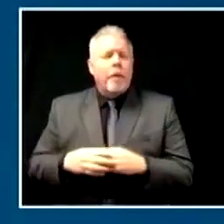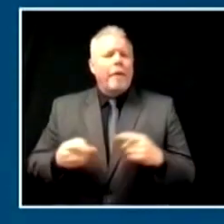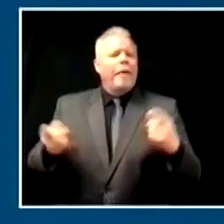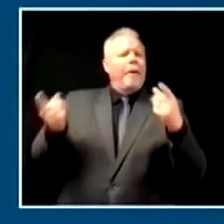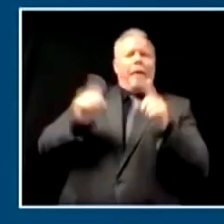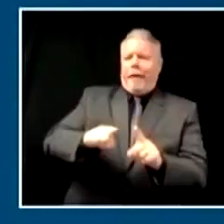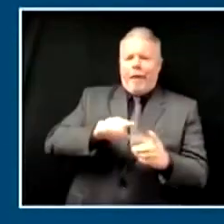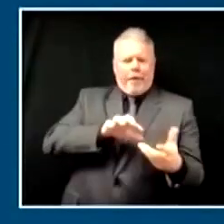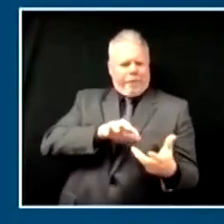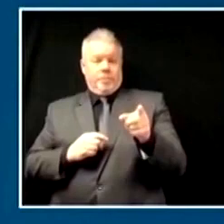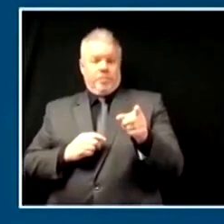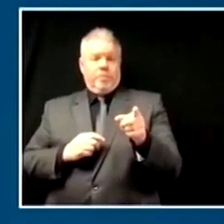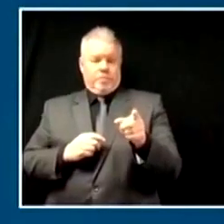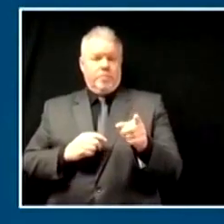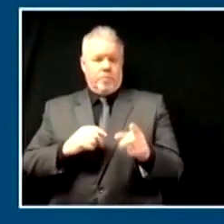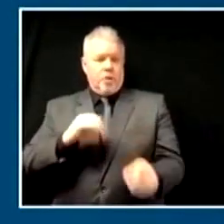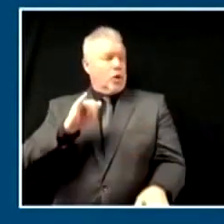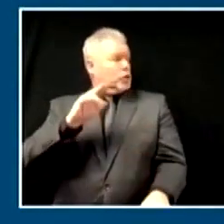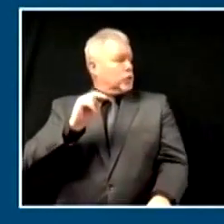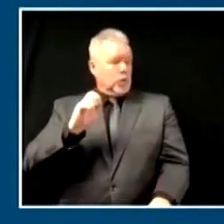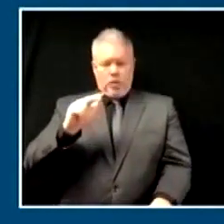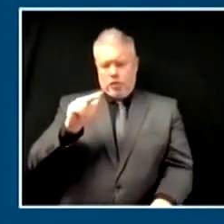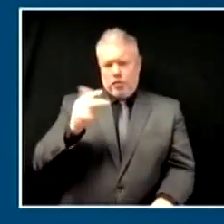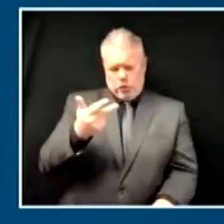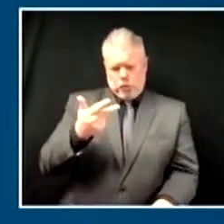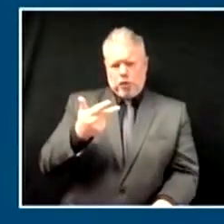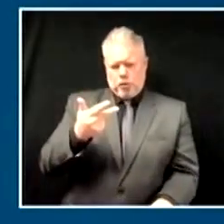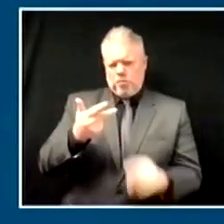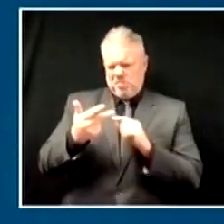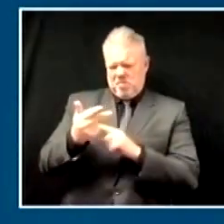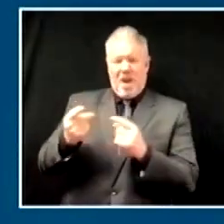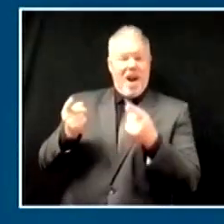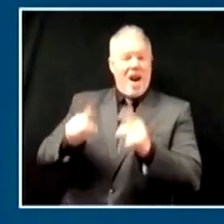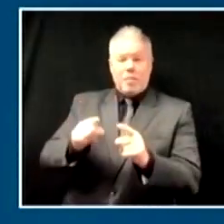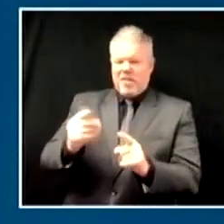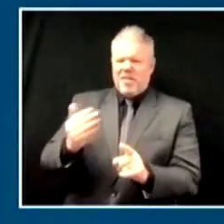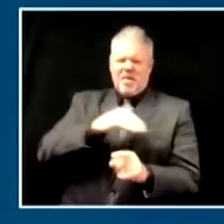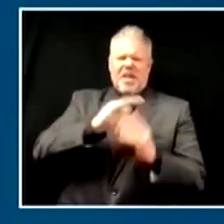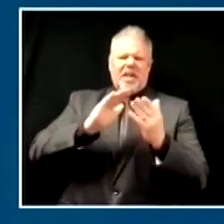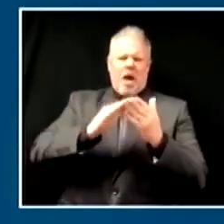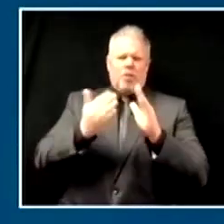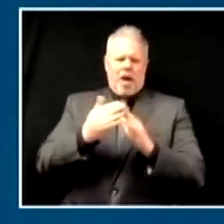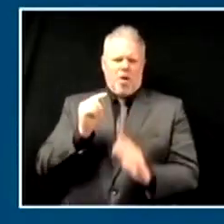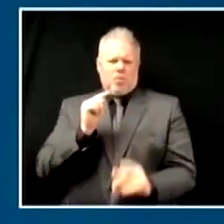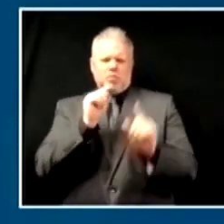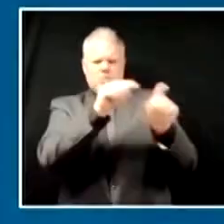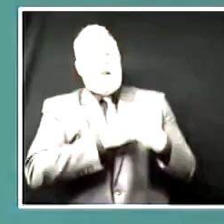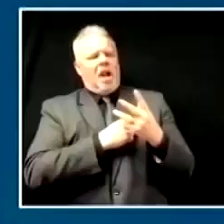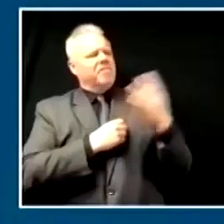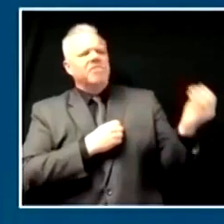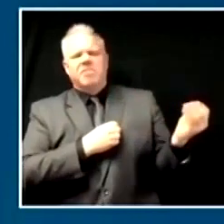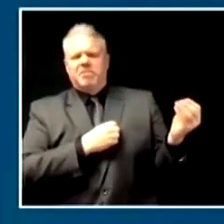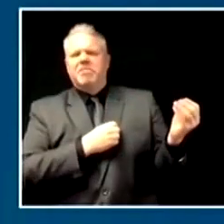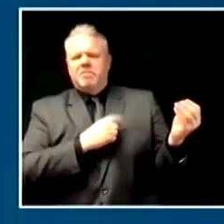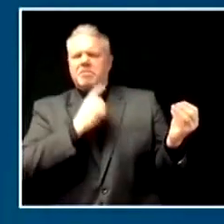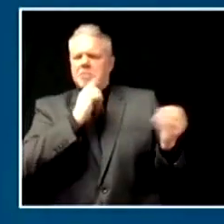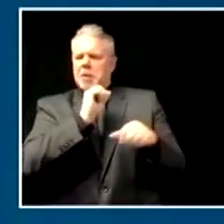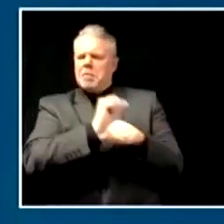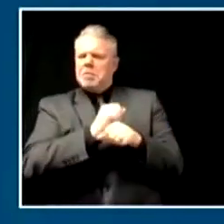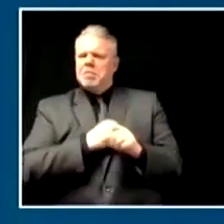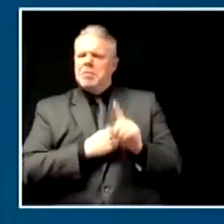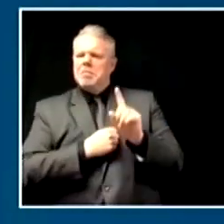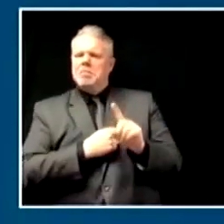the rights of Black people. I was peacefully protesting the murder of George Floyd with hundreds of others. I